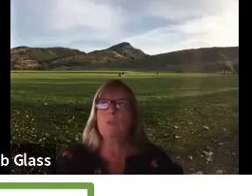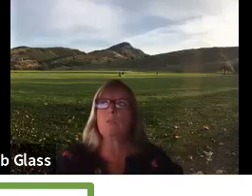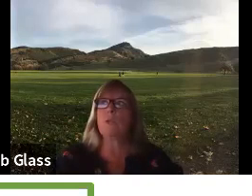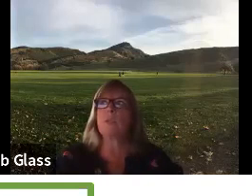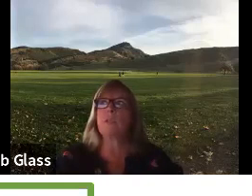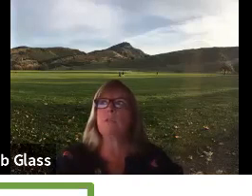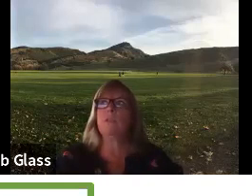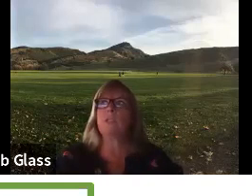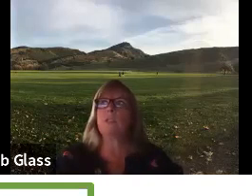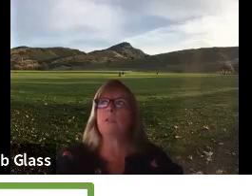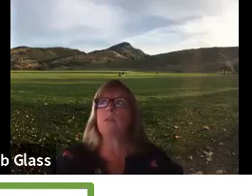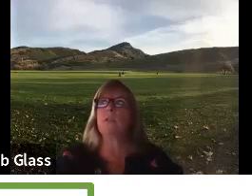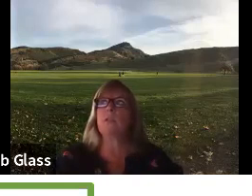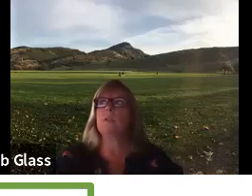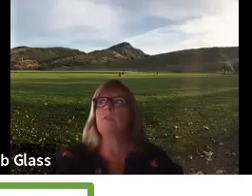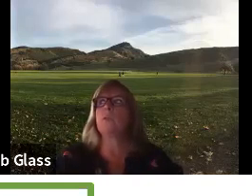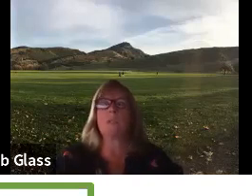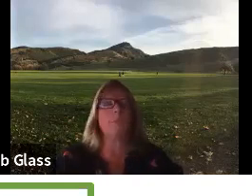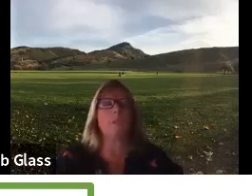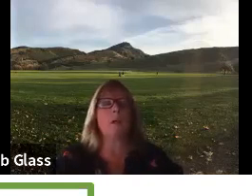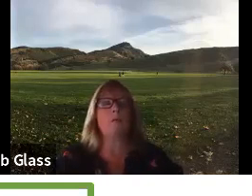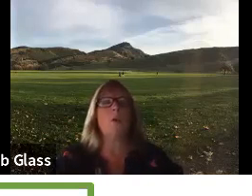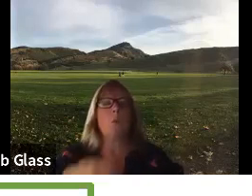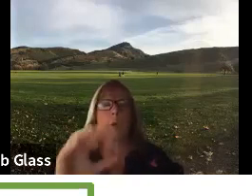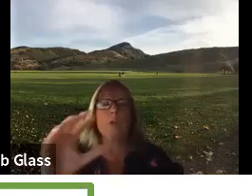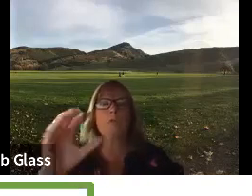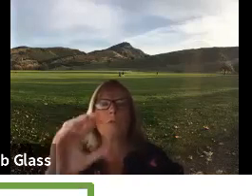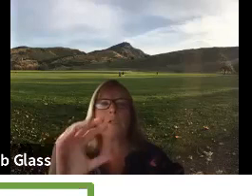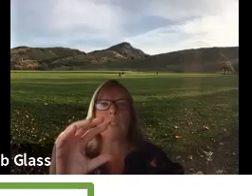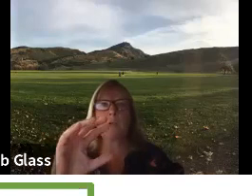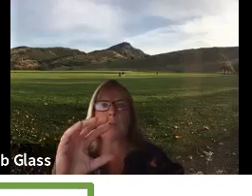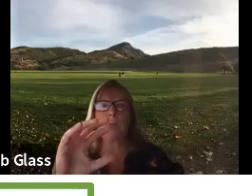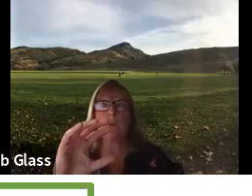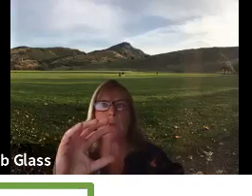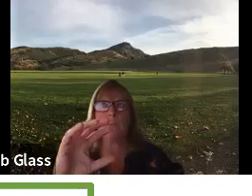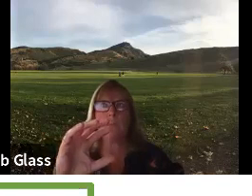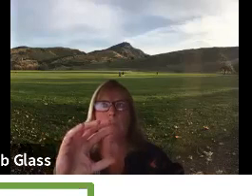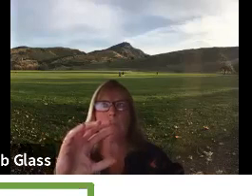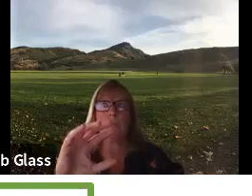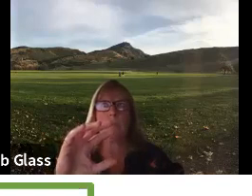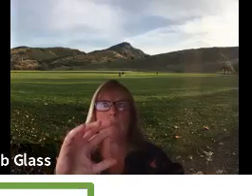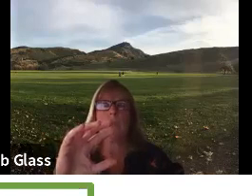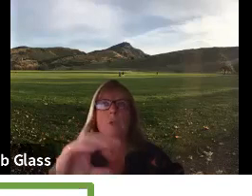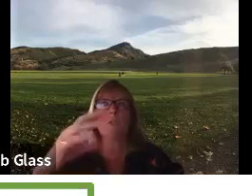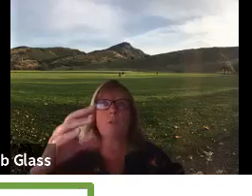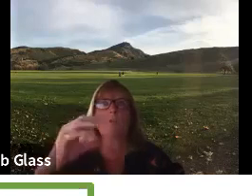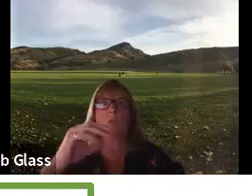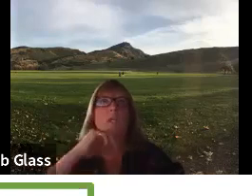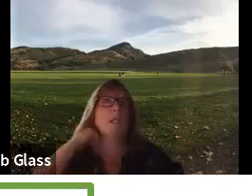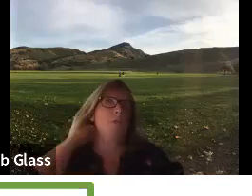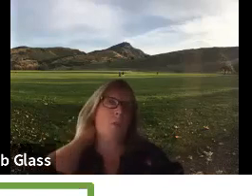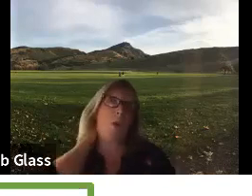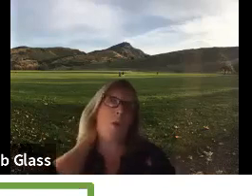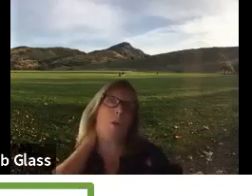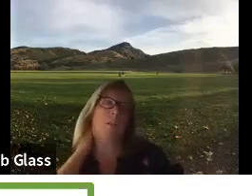can use Report 60V to give you a summary of where your referrals in and out are coming from. So if you're looking